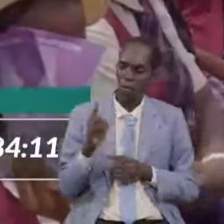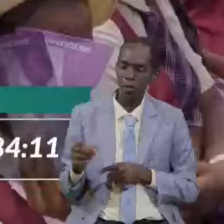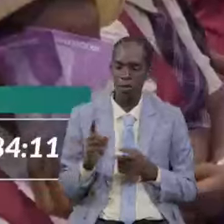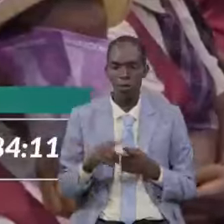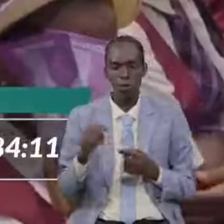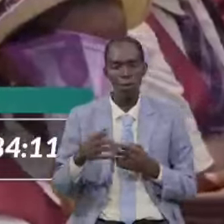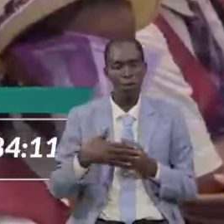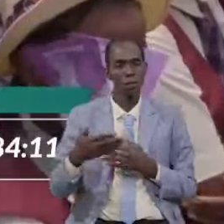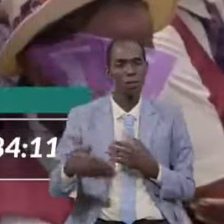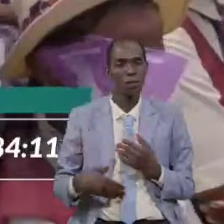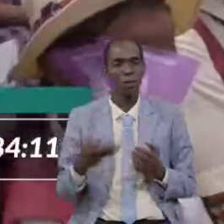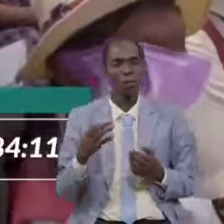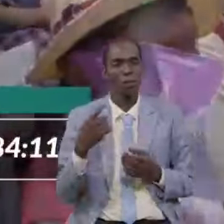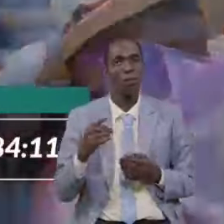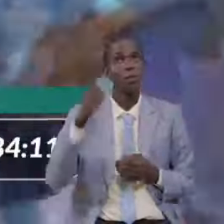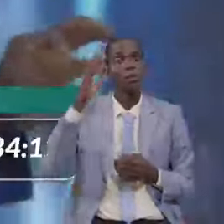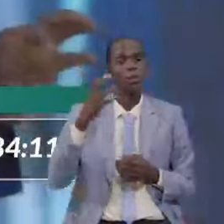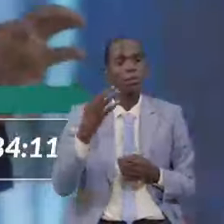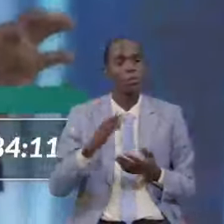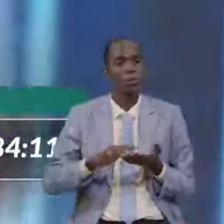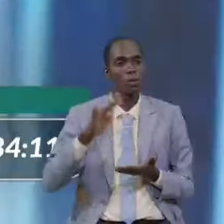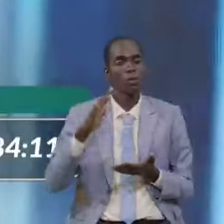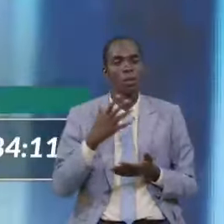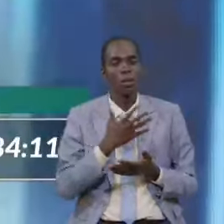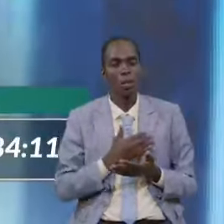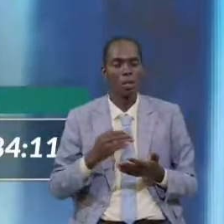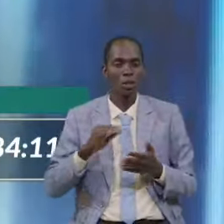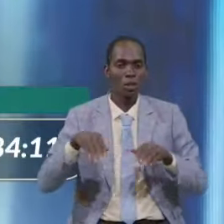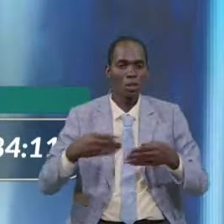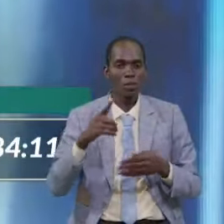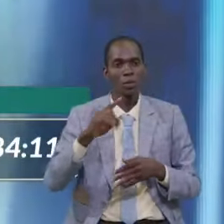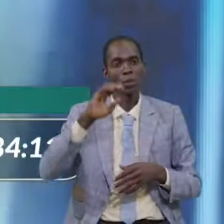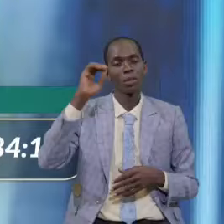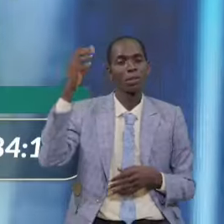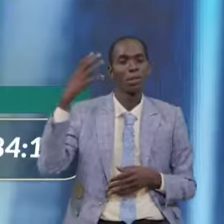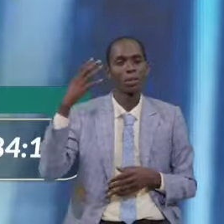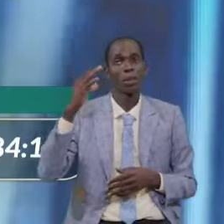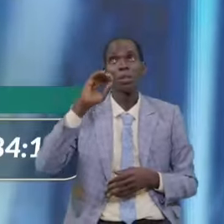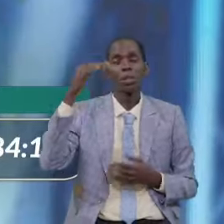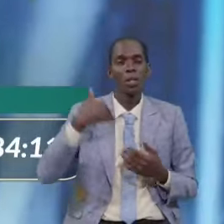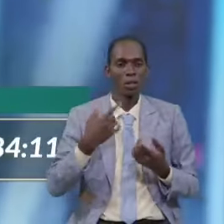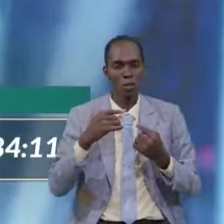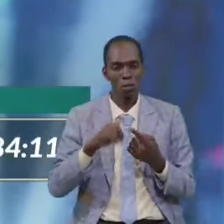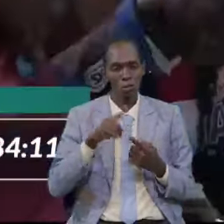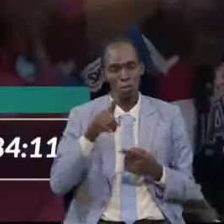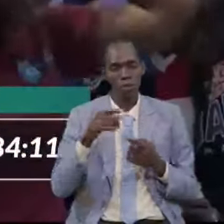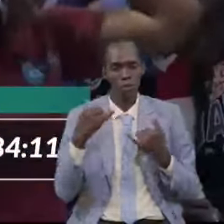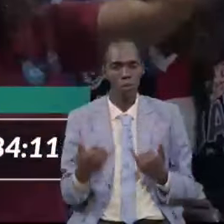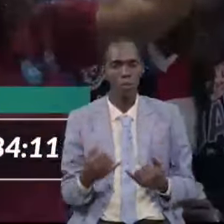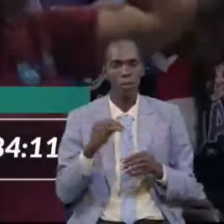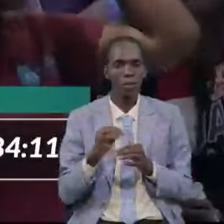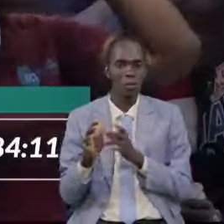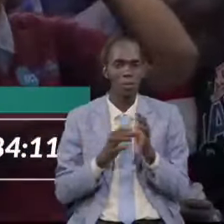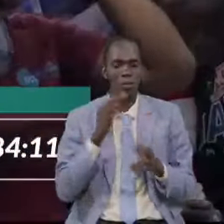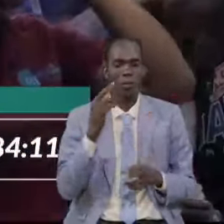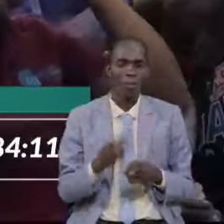glory, and then he gives you grace, grace has come to you. I said, grace has come to you. The